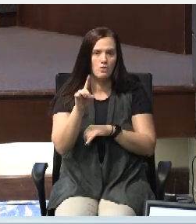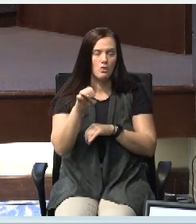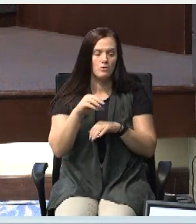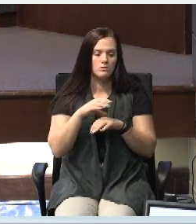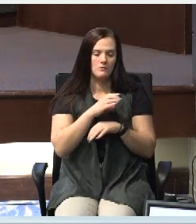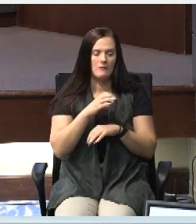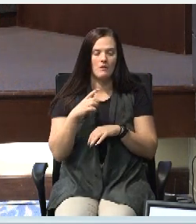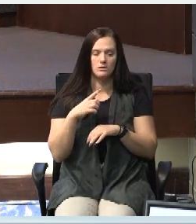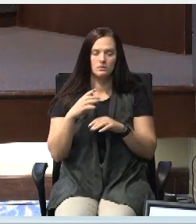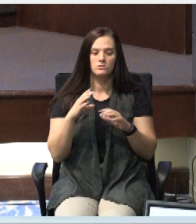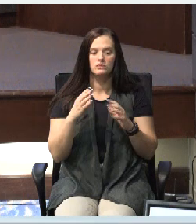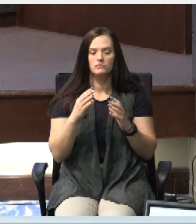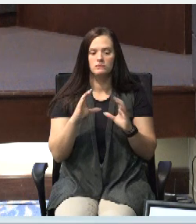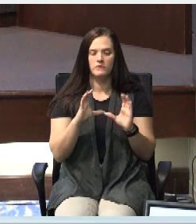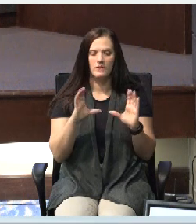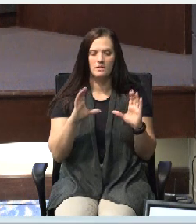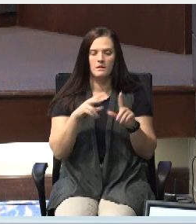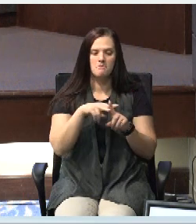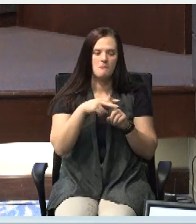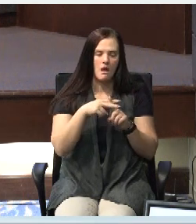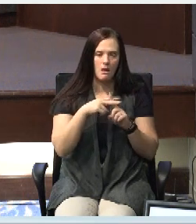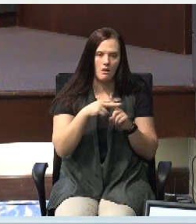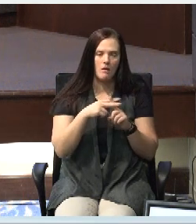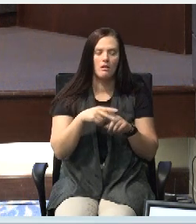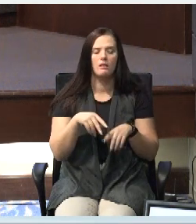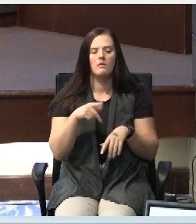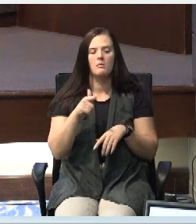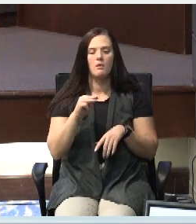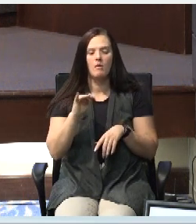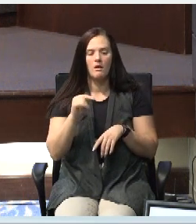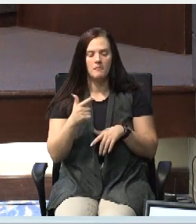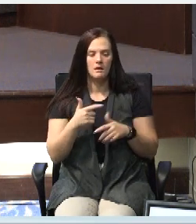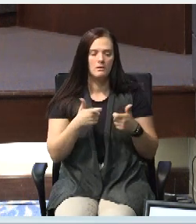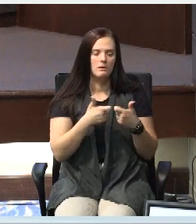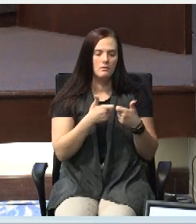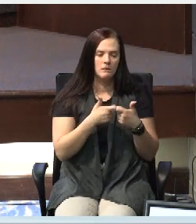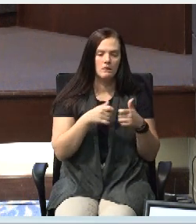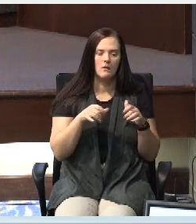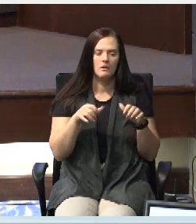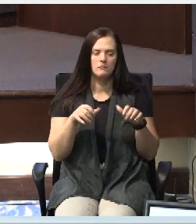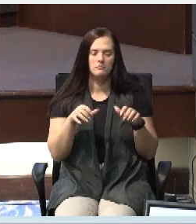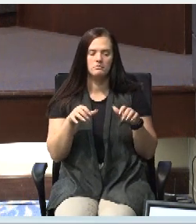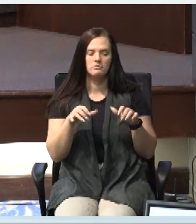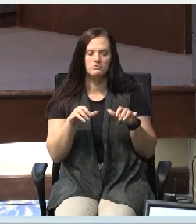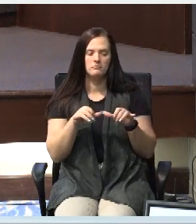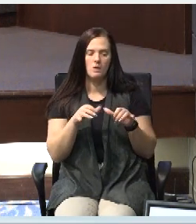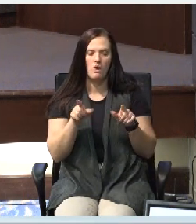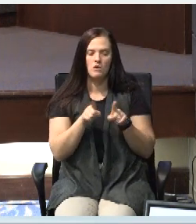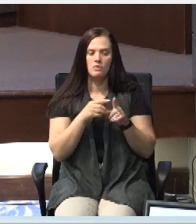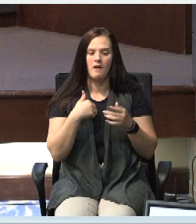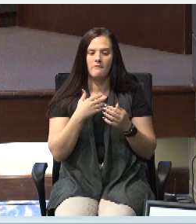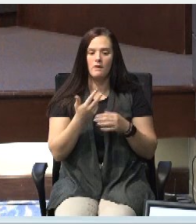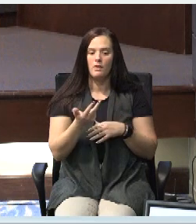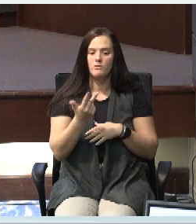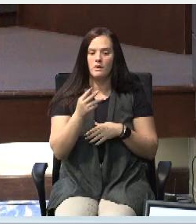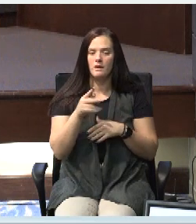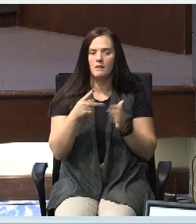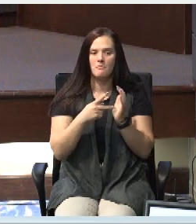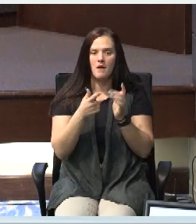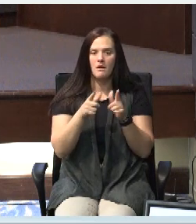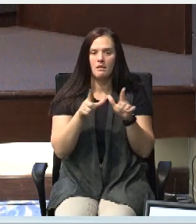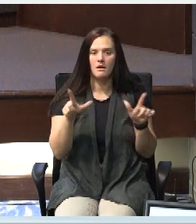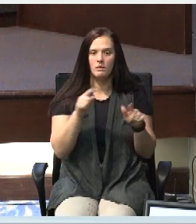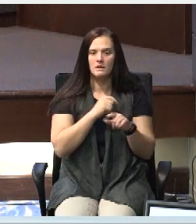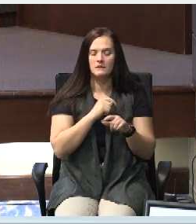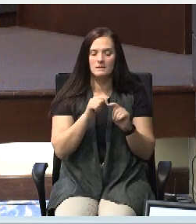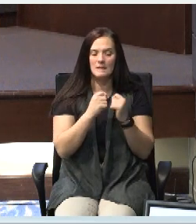council certifications such as mechanical, plumbing, residential, electrical, and zoning. We also have 3 bilingual team members that assist